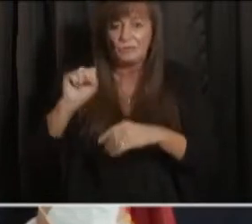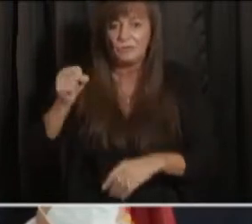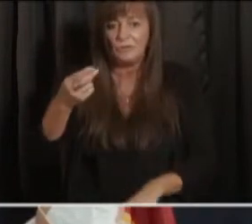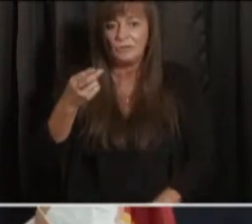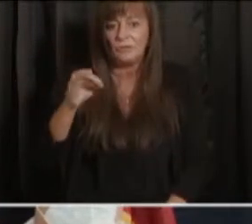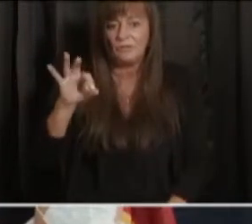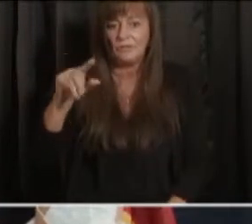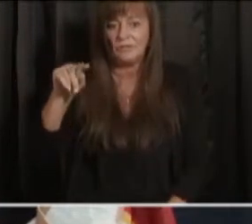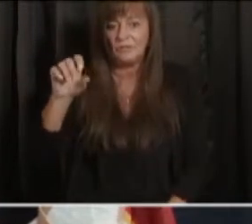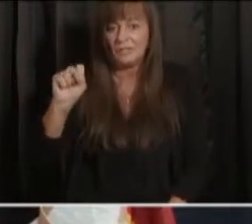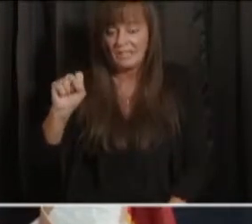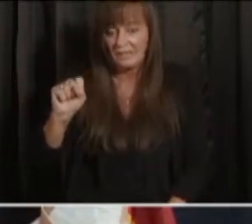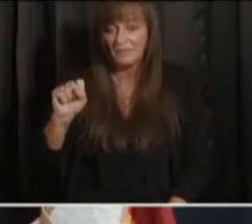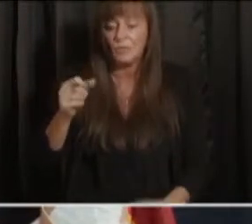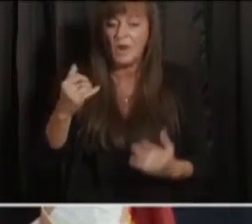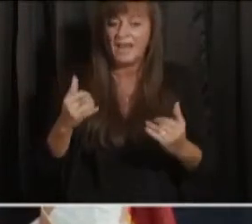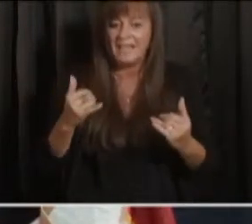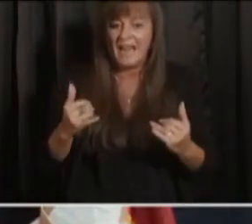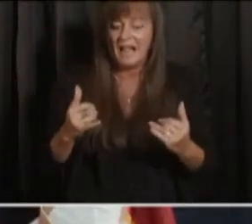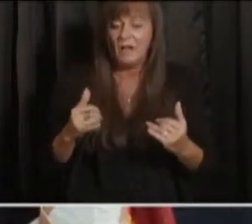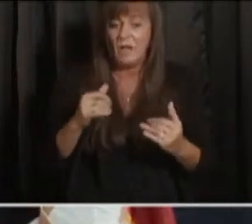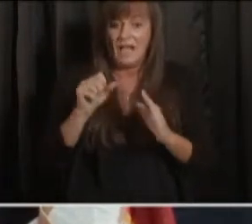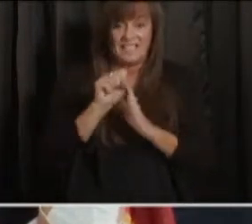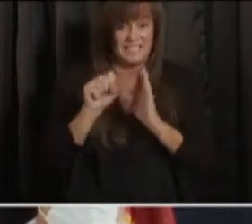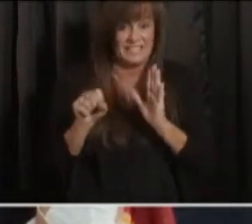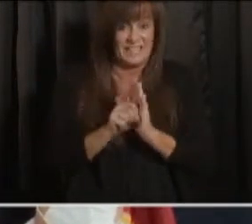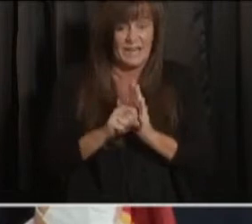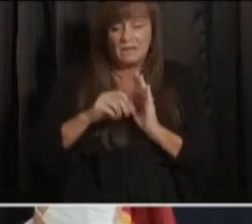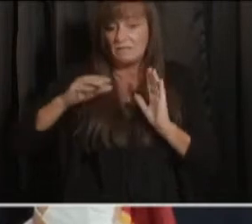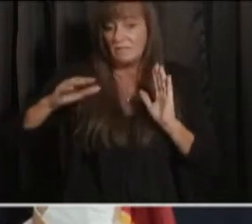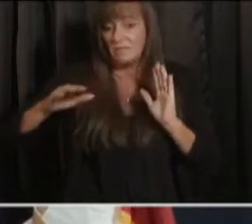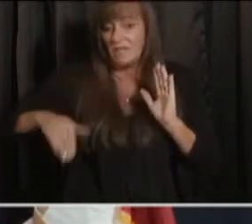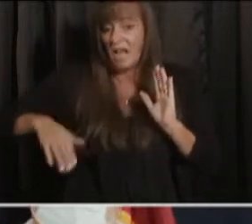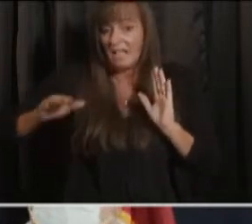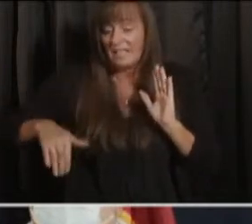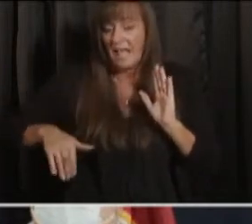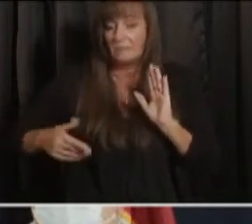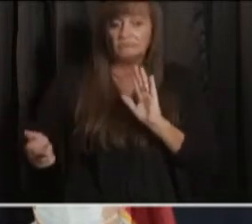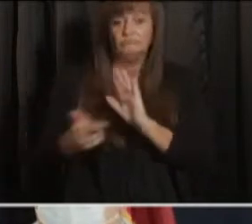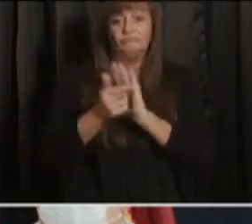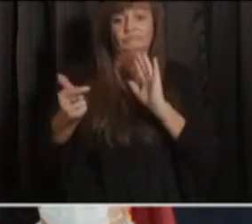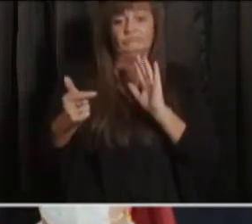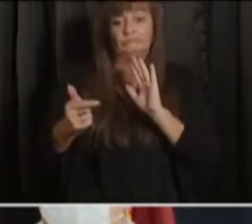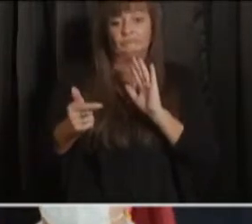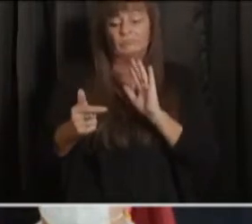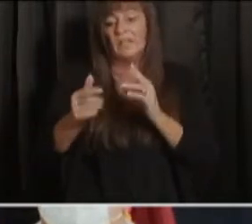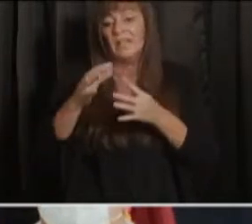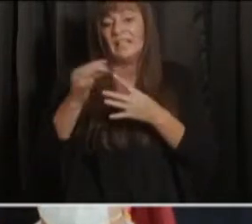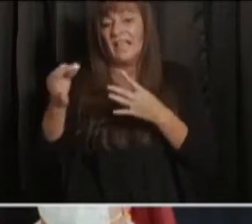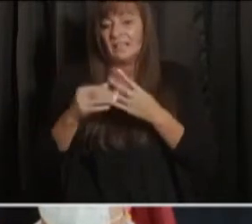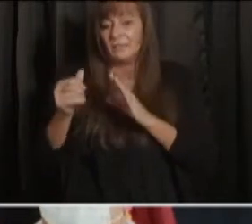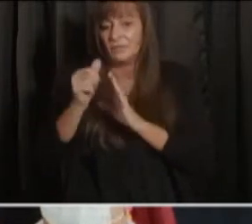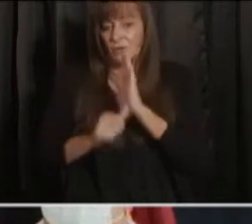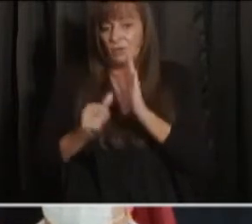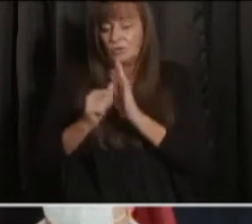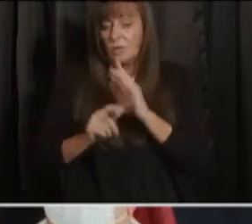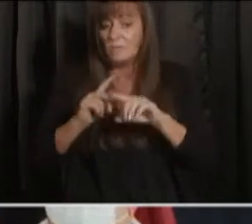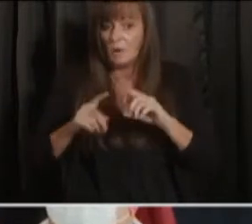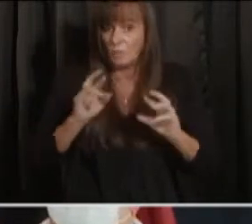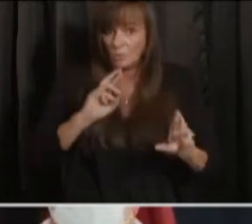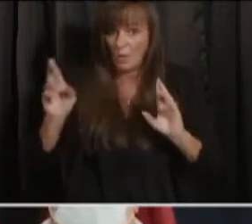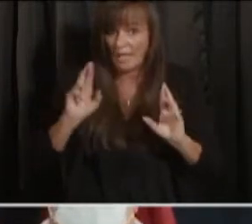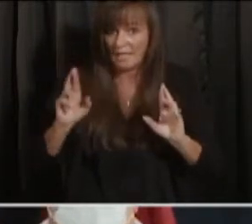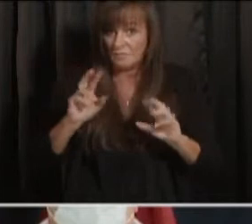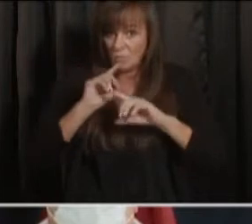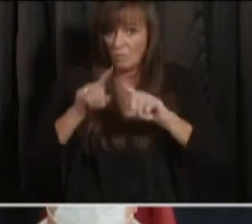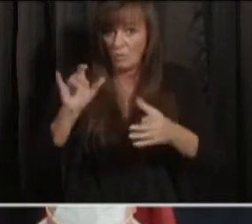are not at the point yet where we have to, as a state, for instance, ban elective surgery. But we remain ready to do that because there are still